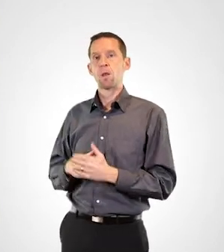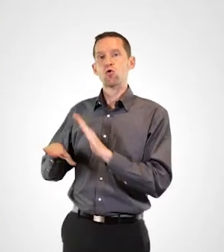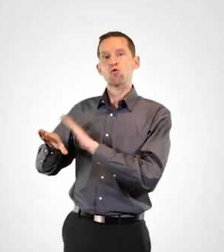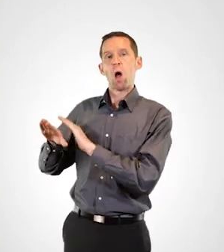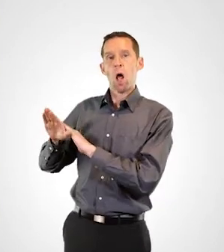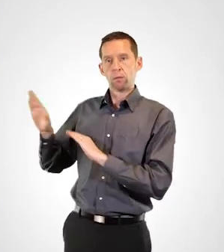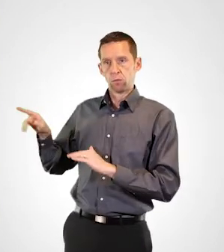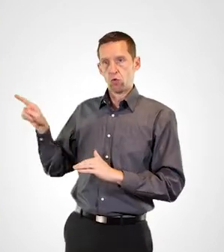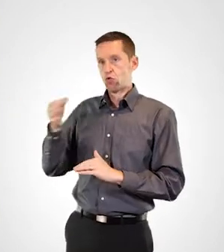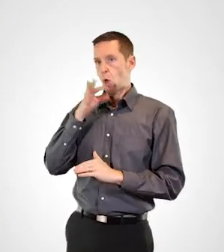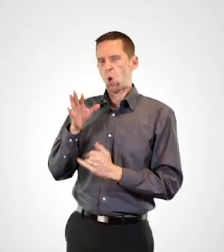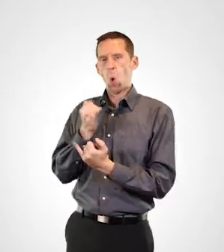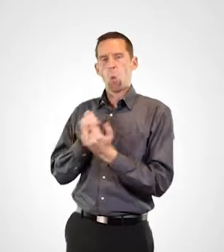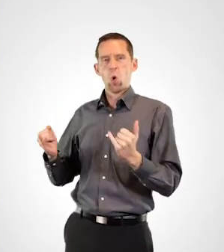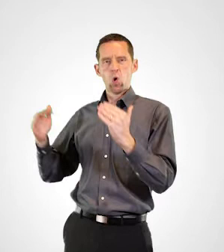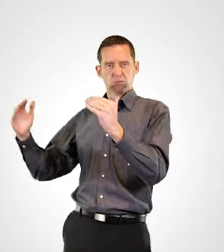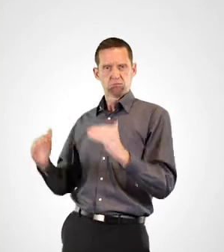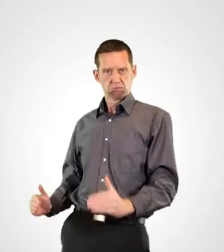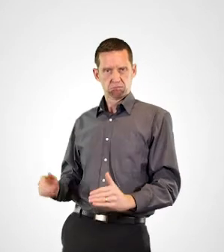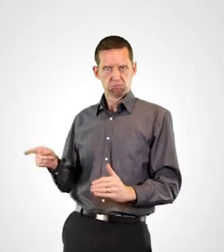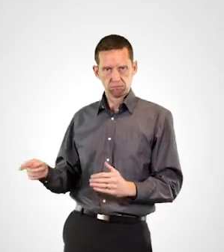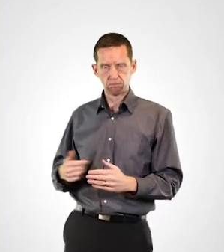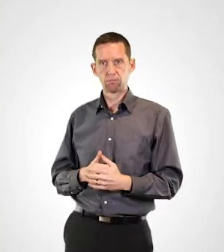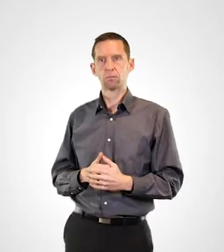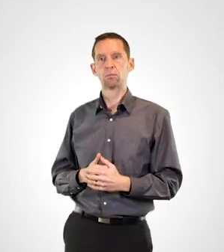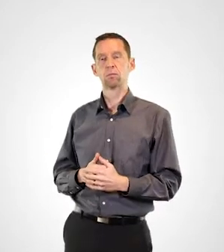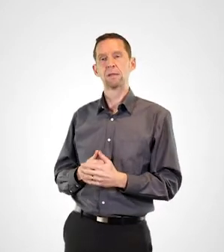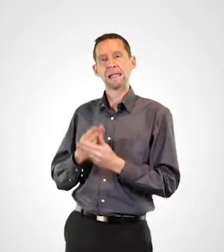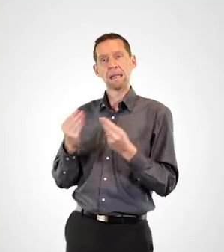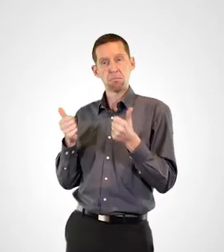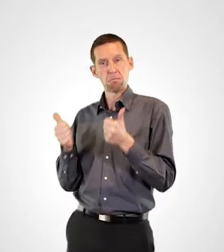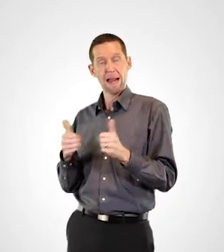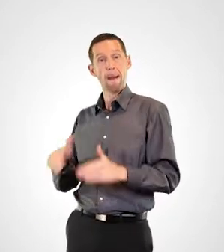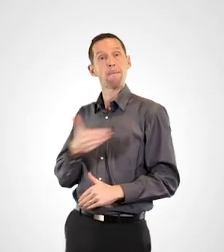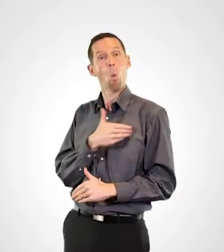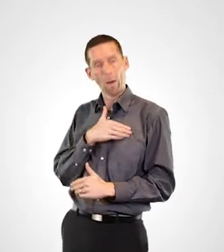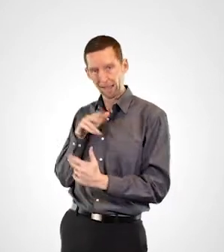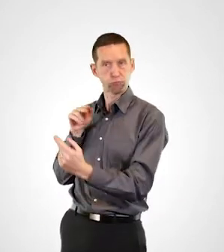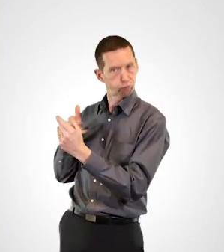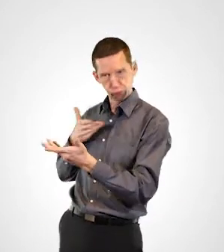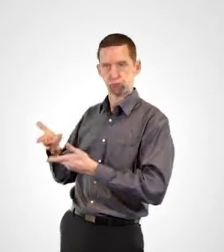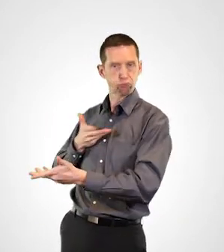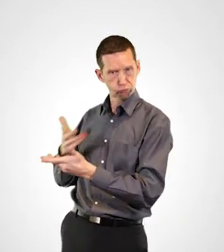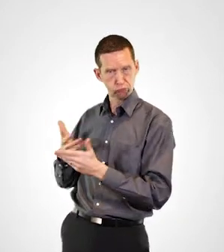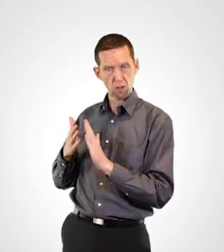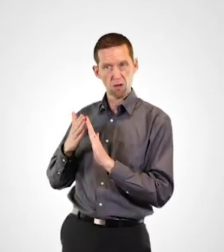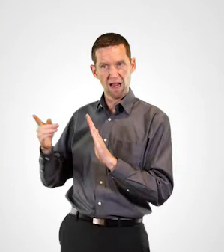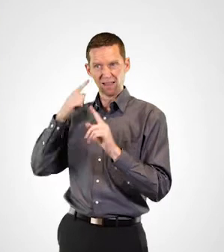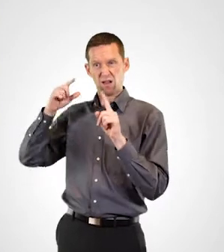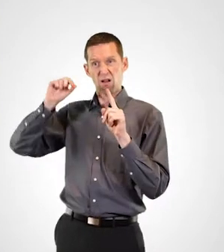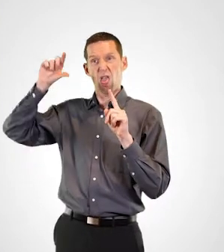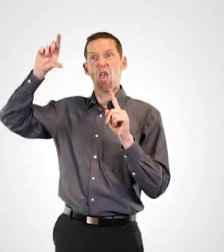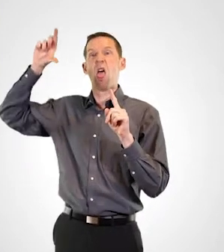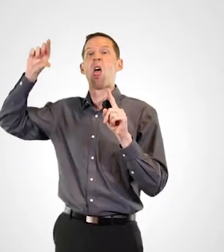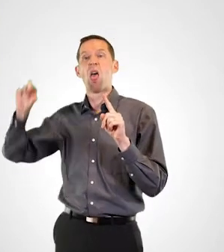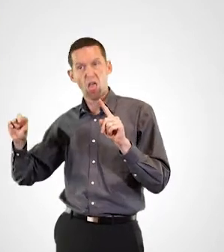right, for example, which was kind of our worst performing child, we had some good things happening earlier in the morning, but then you sort of see these holes